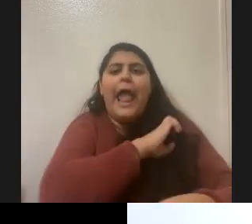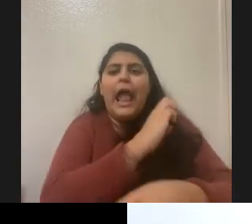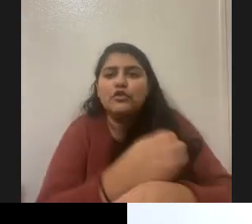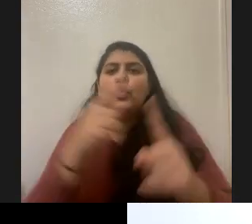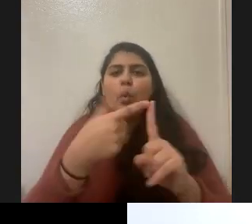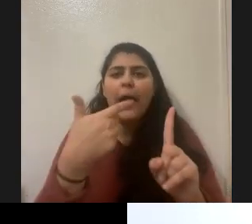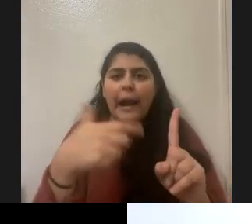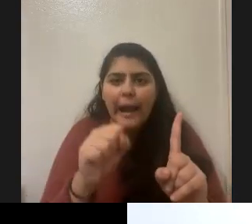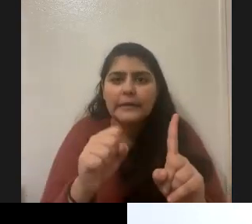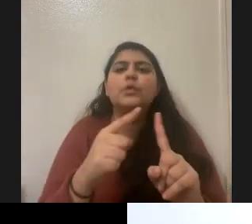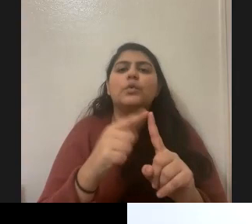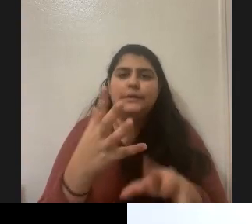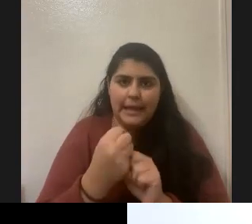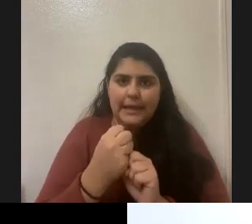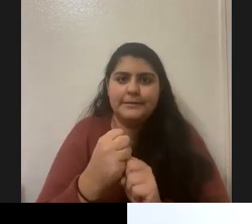to get it hot enough.